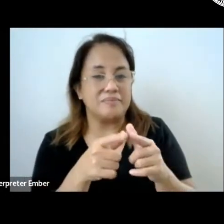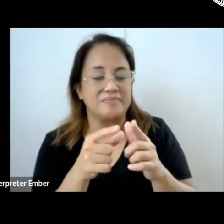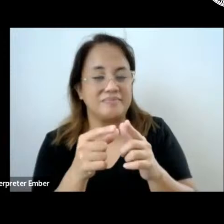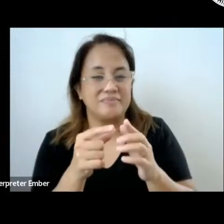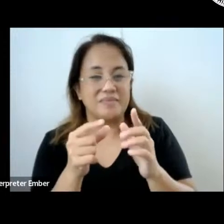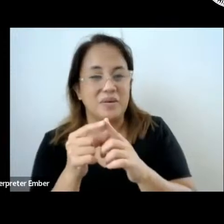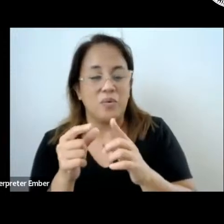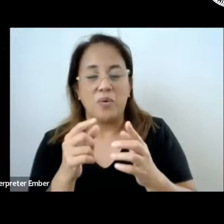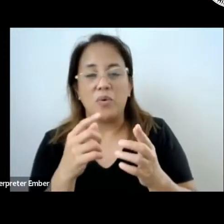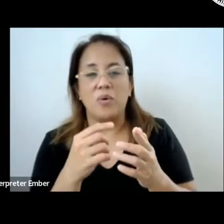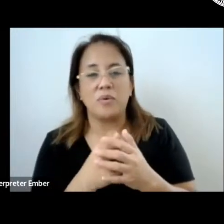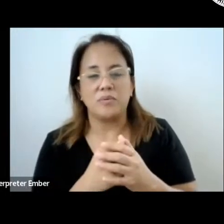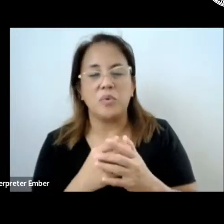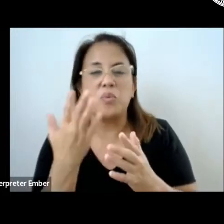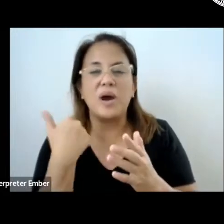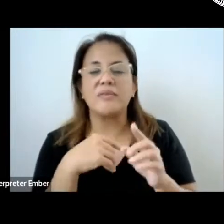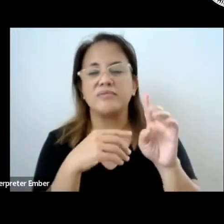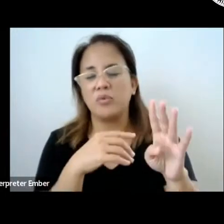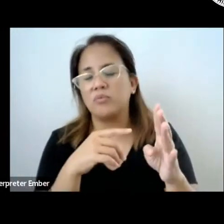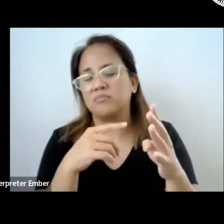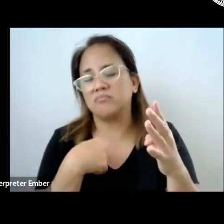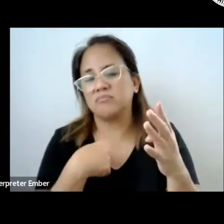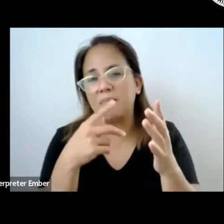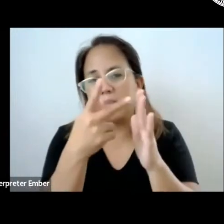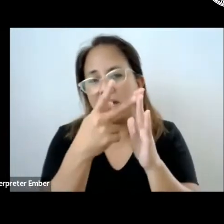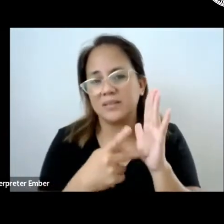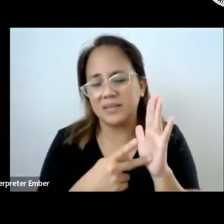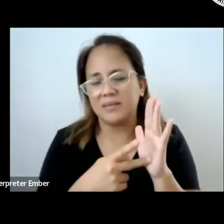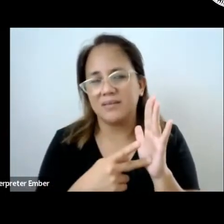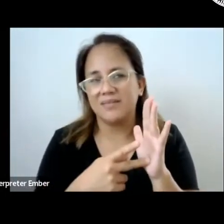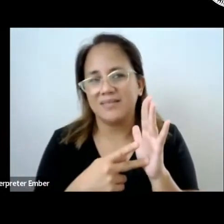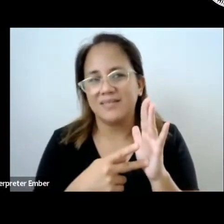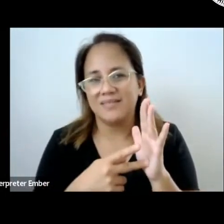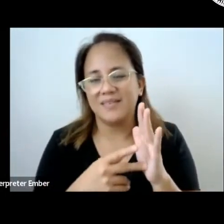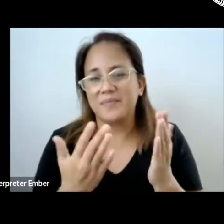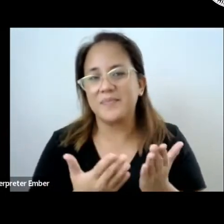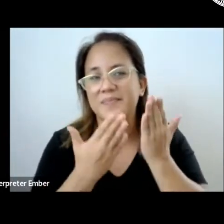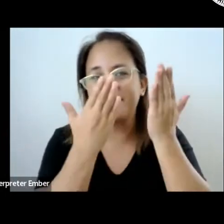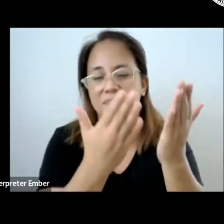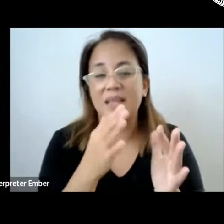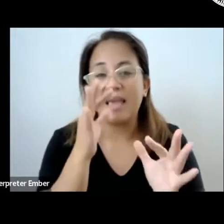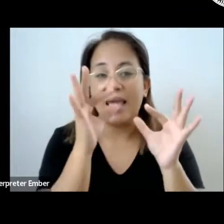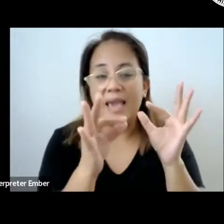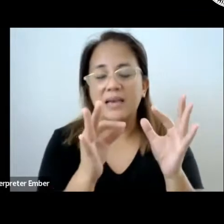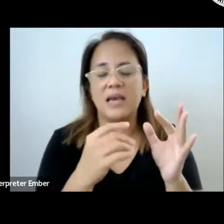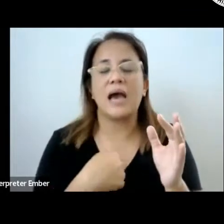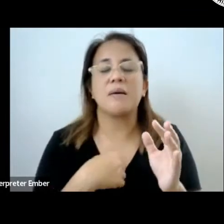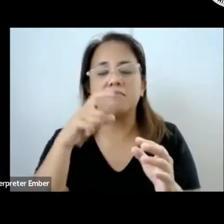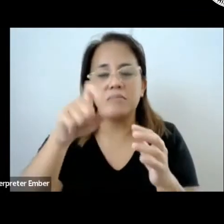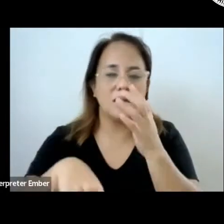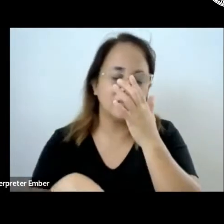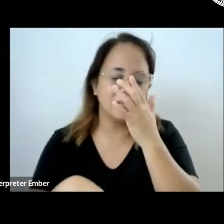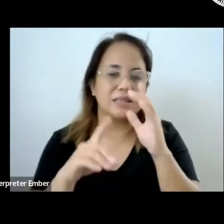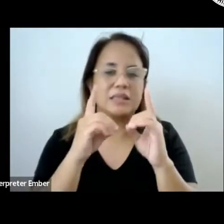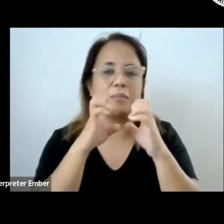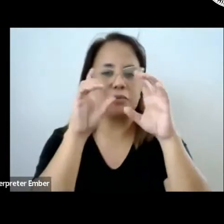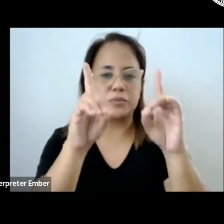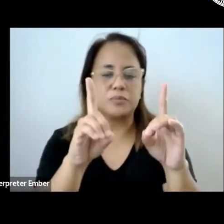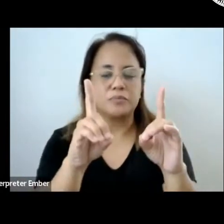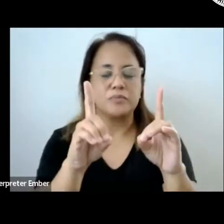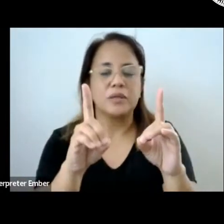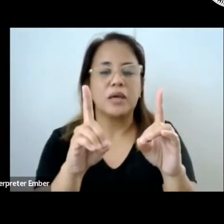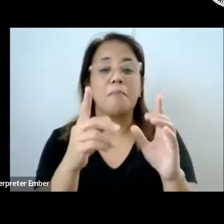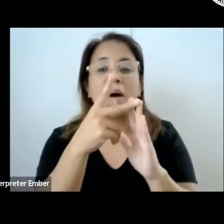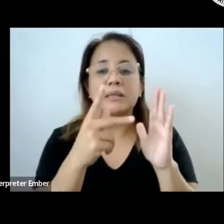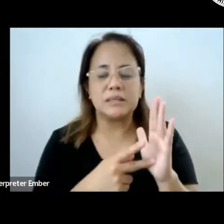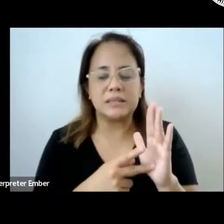minima policy. Recommendation: issue a DepEd policy recognizing FSL